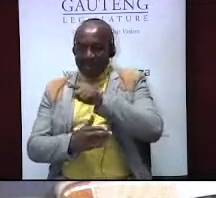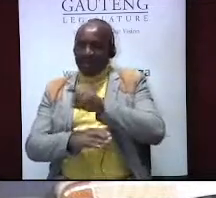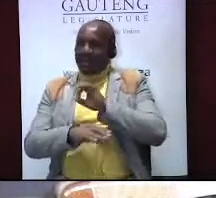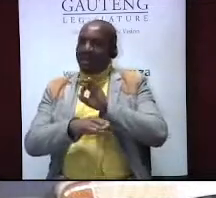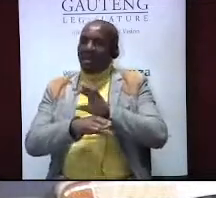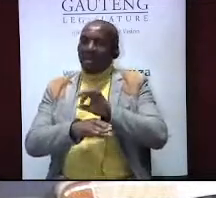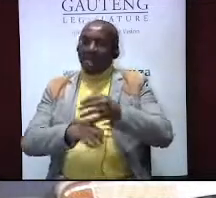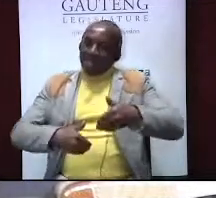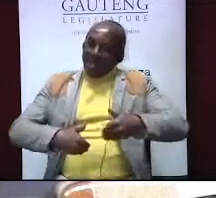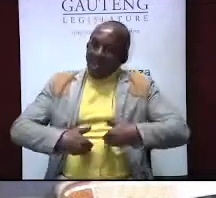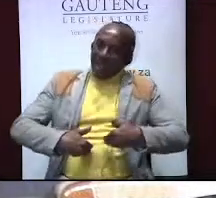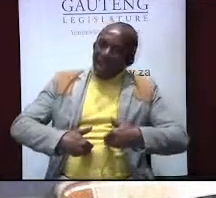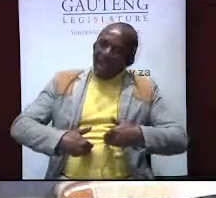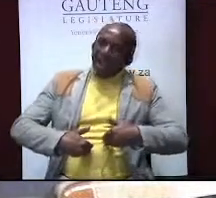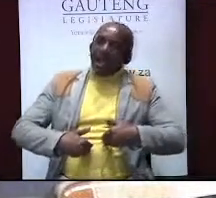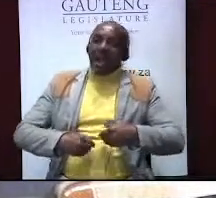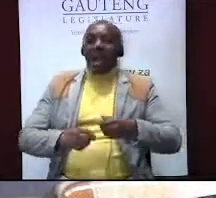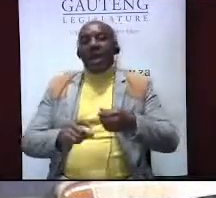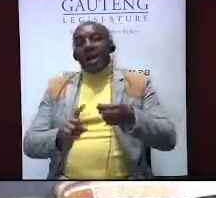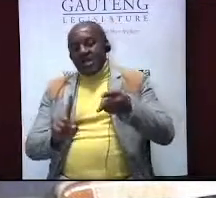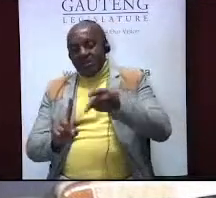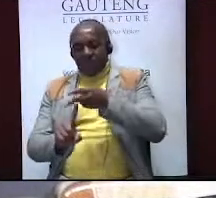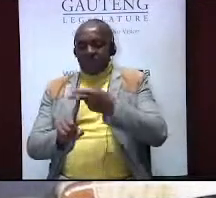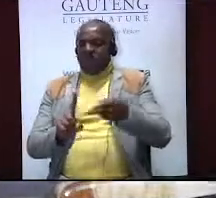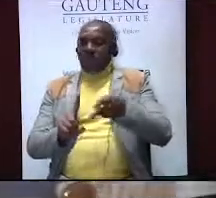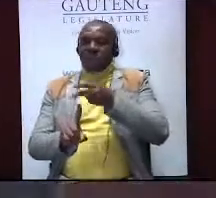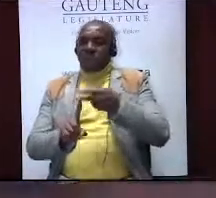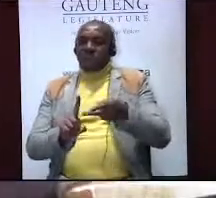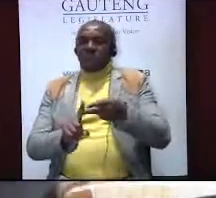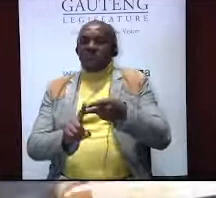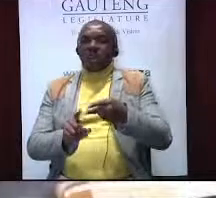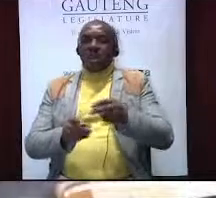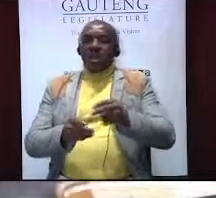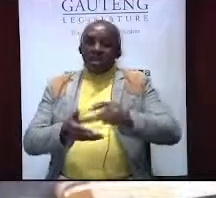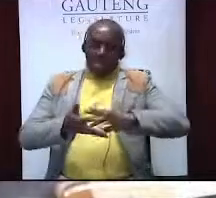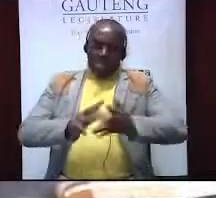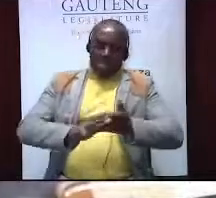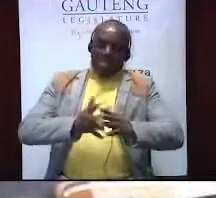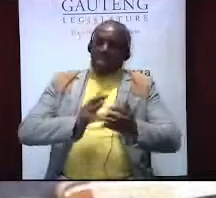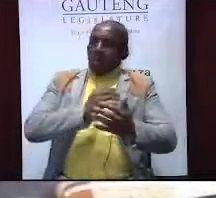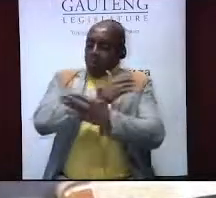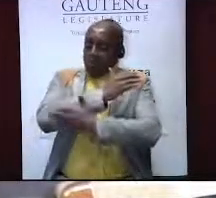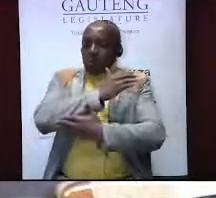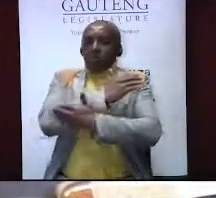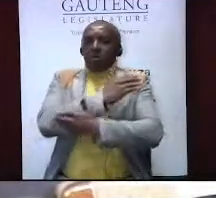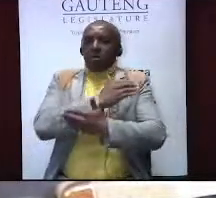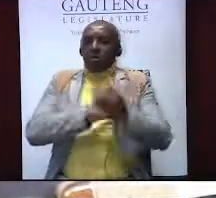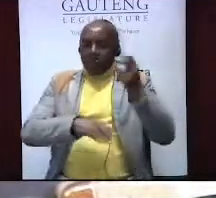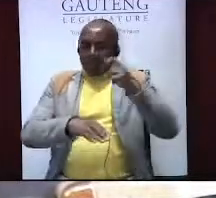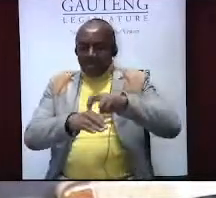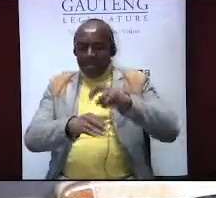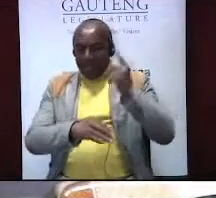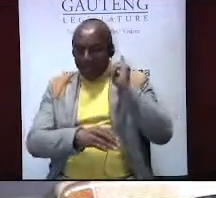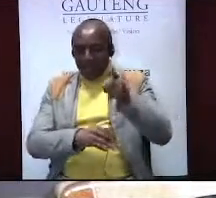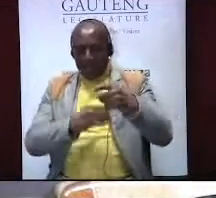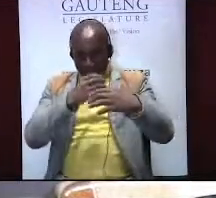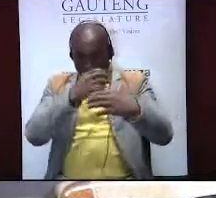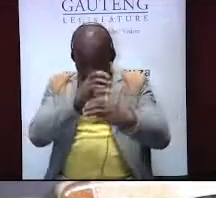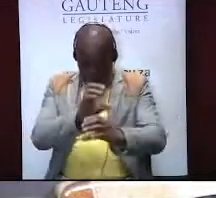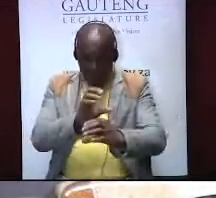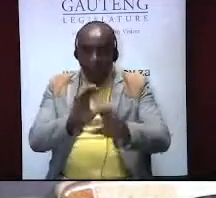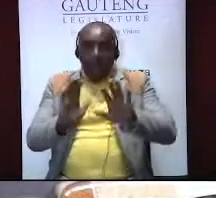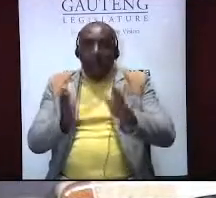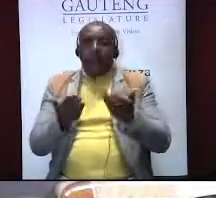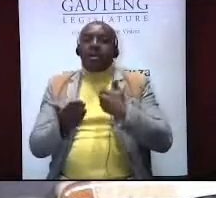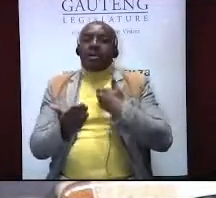The hunger, the poverty, the instability in our country, those are the issues that we need to focus on. Look at how do we